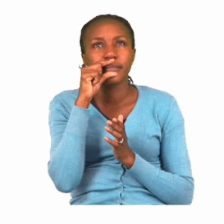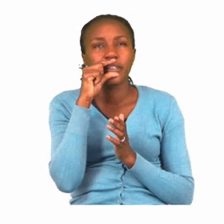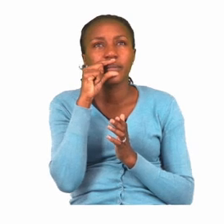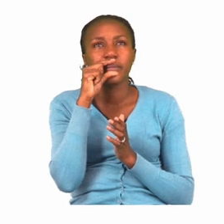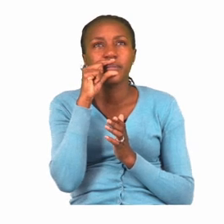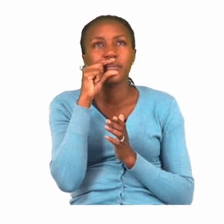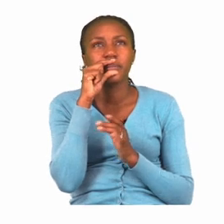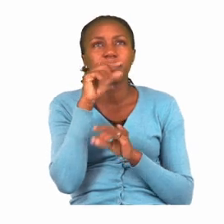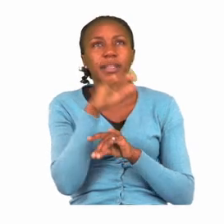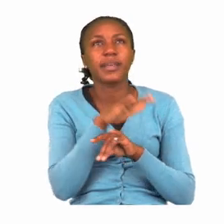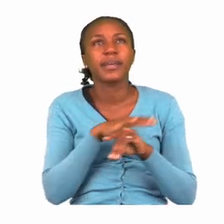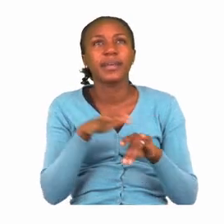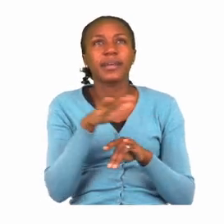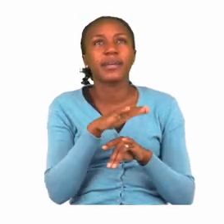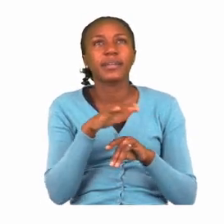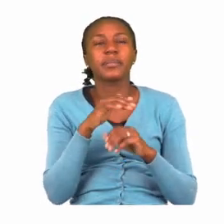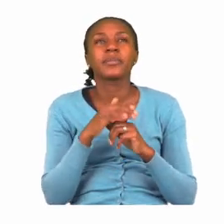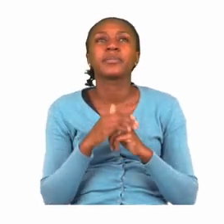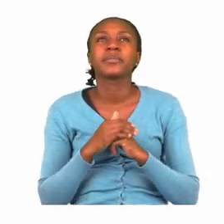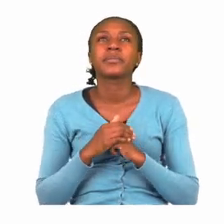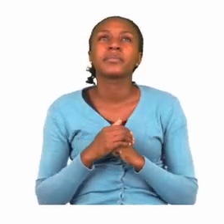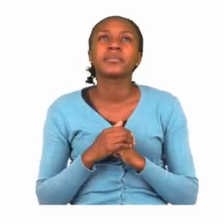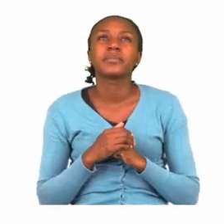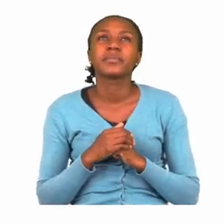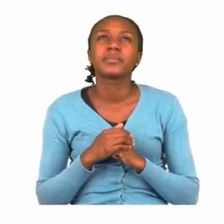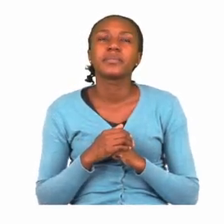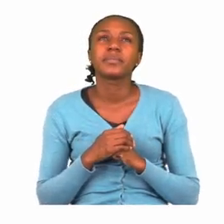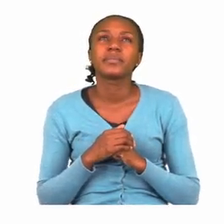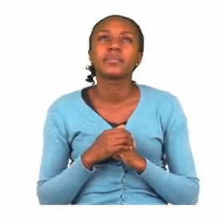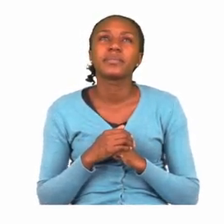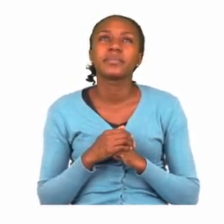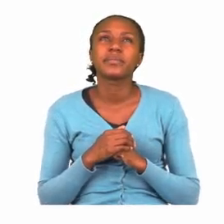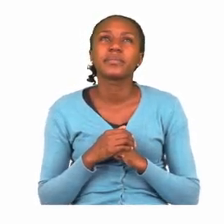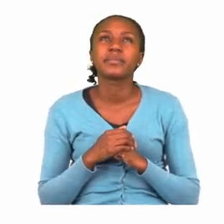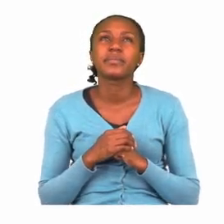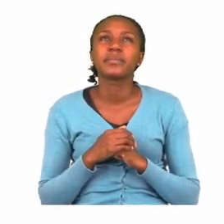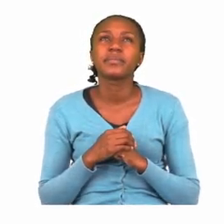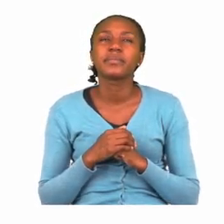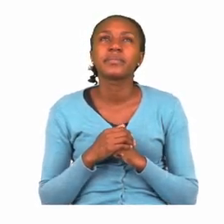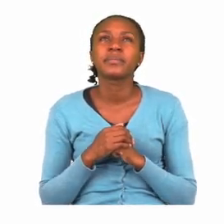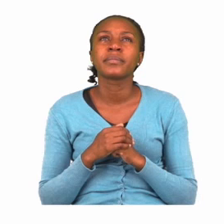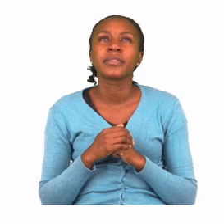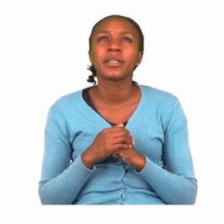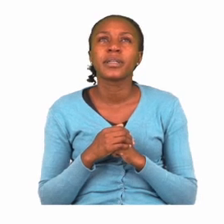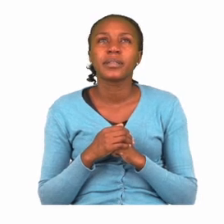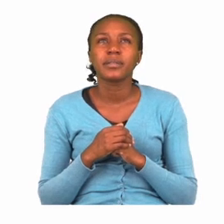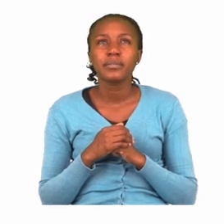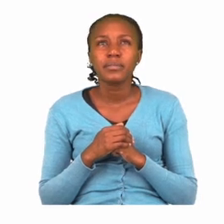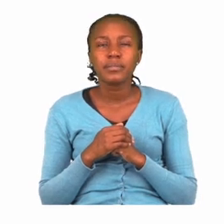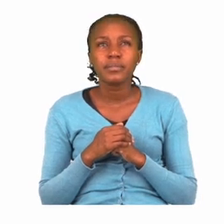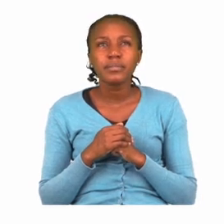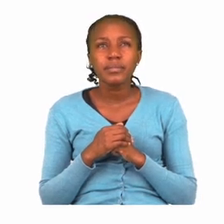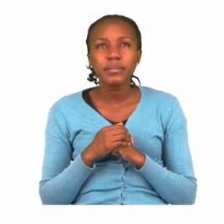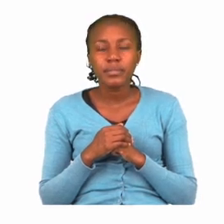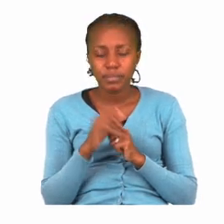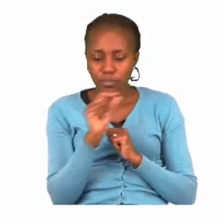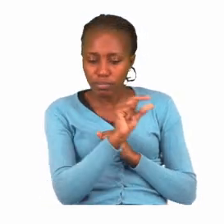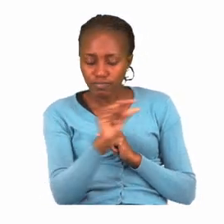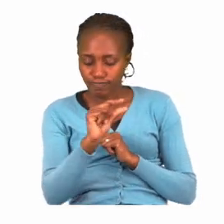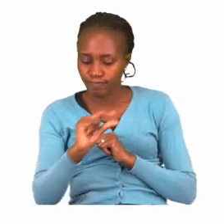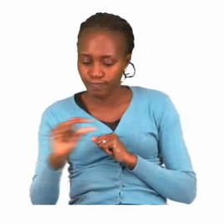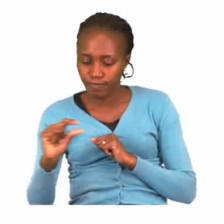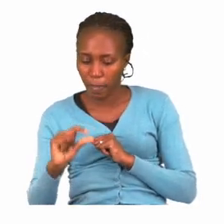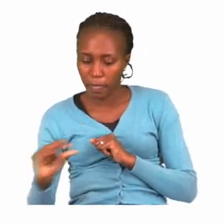in the spaces provided. Now way at the bottom of the page, you will see the names of